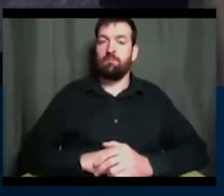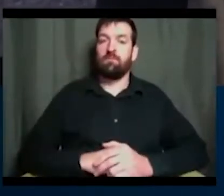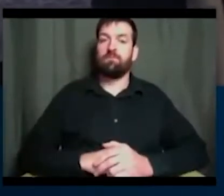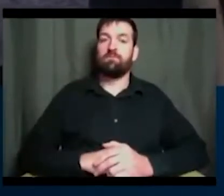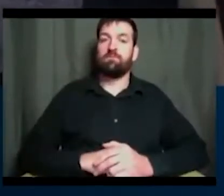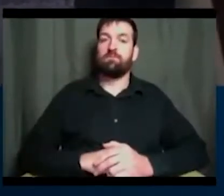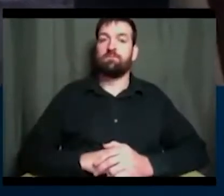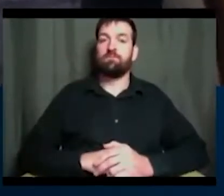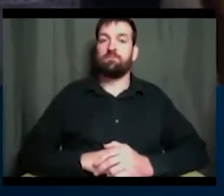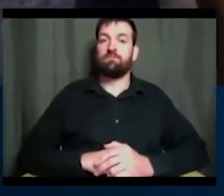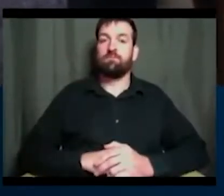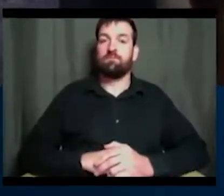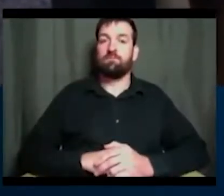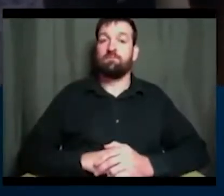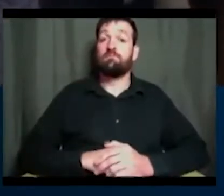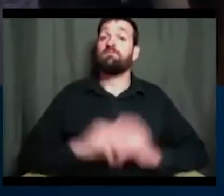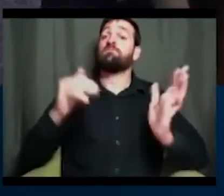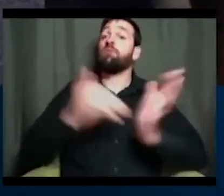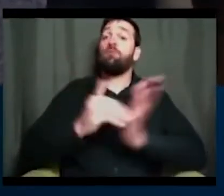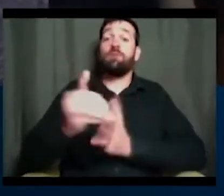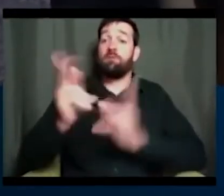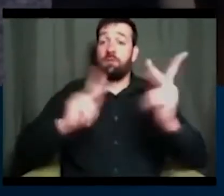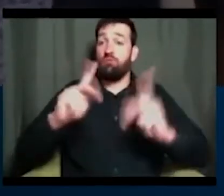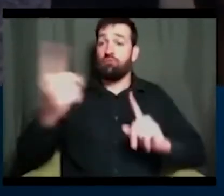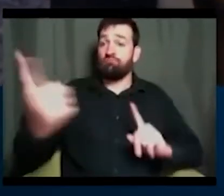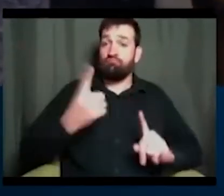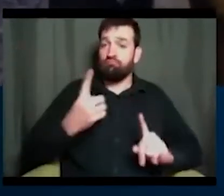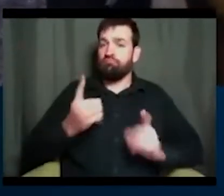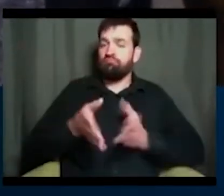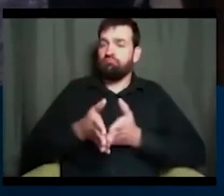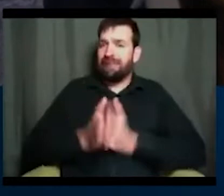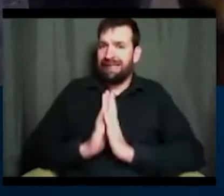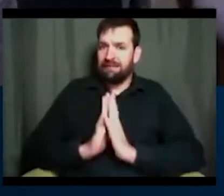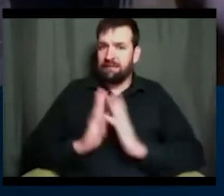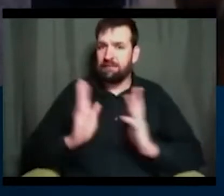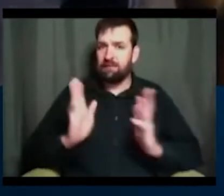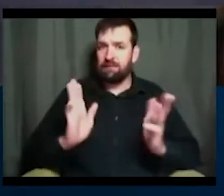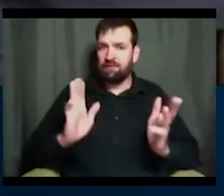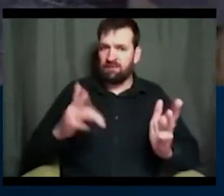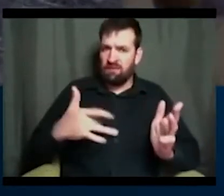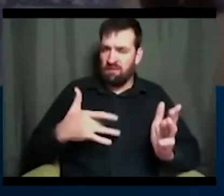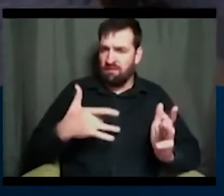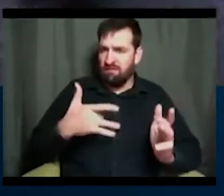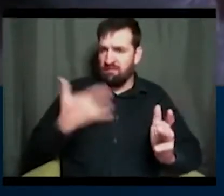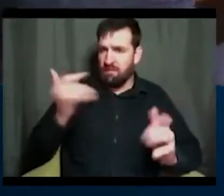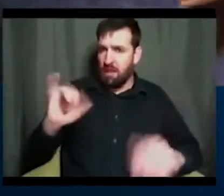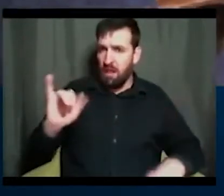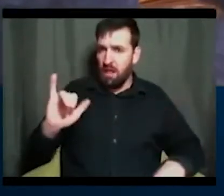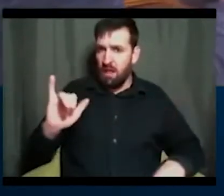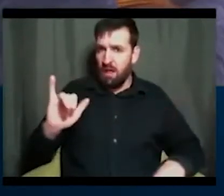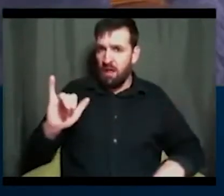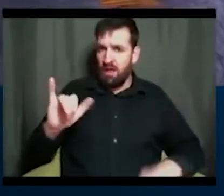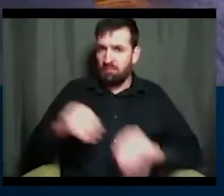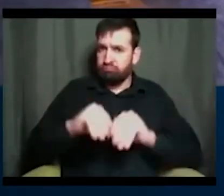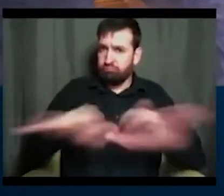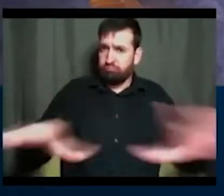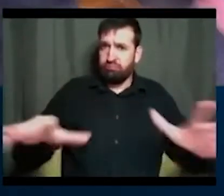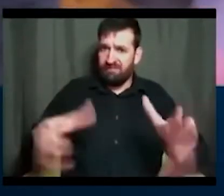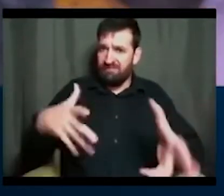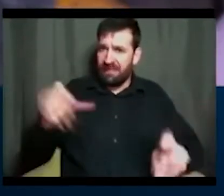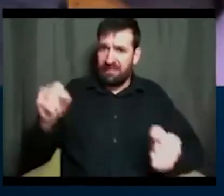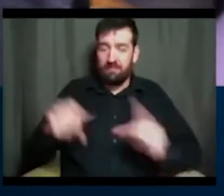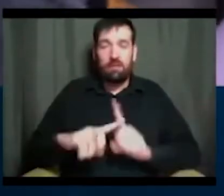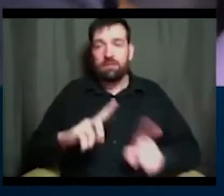As a lot of times, people have come to us and asked us, like, I feel like this has come out quickly, but this has actually really not come